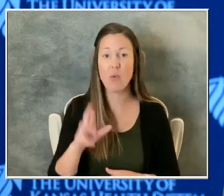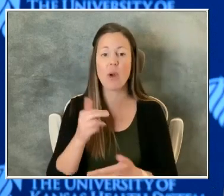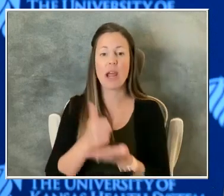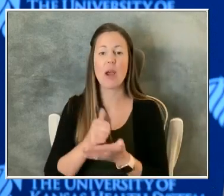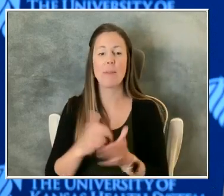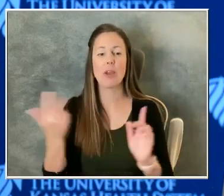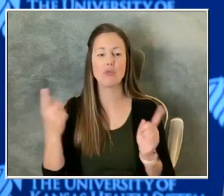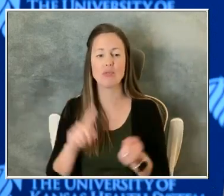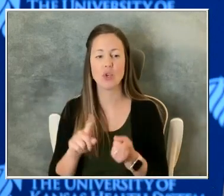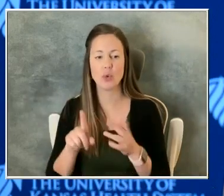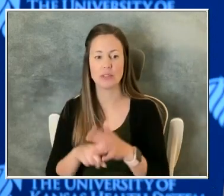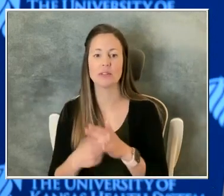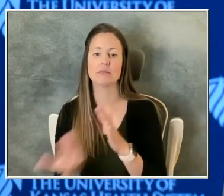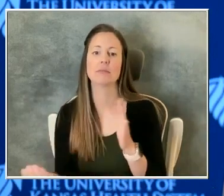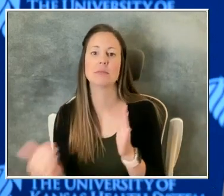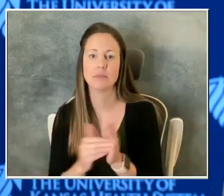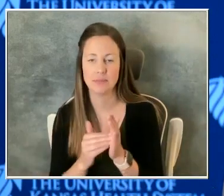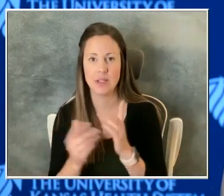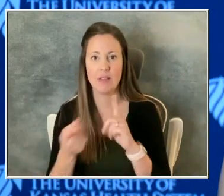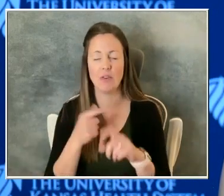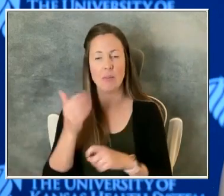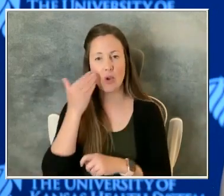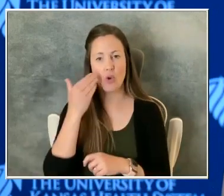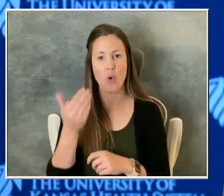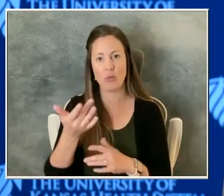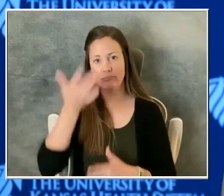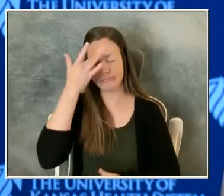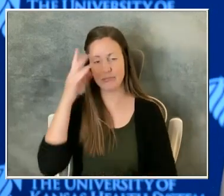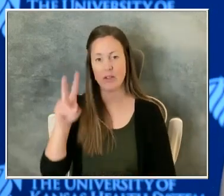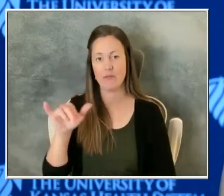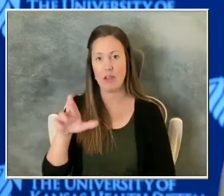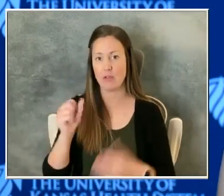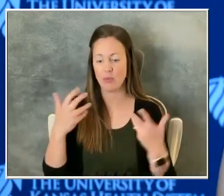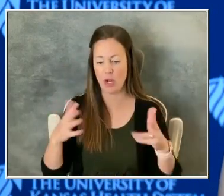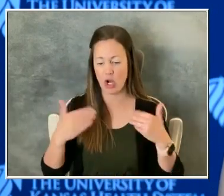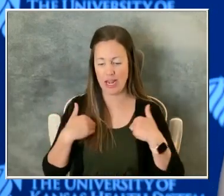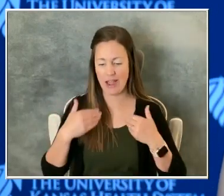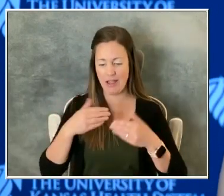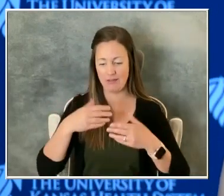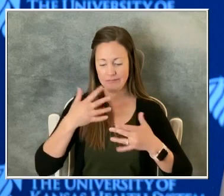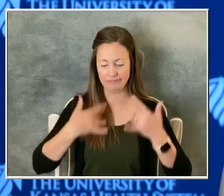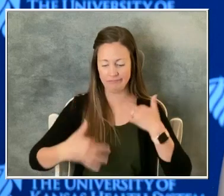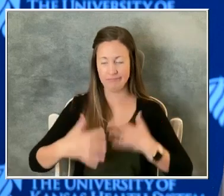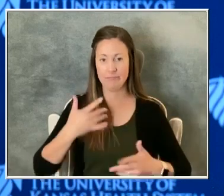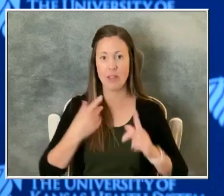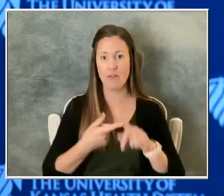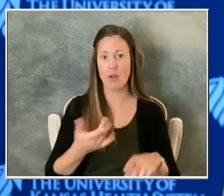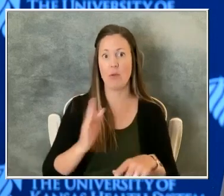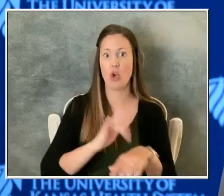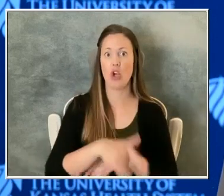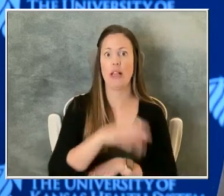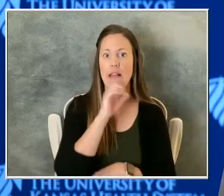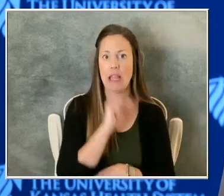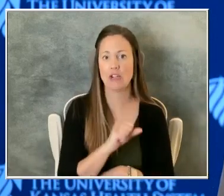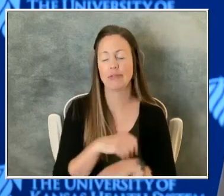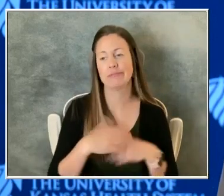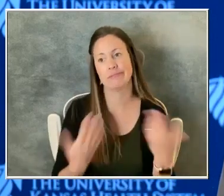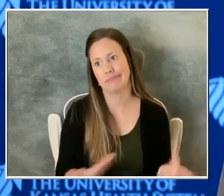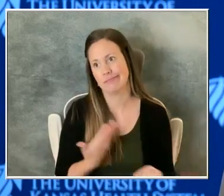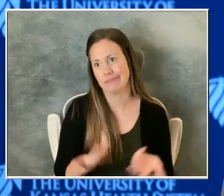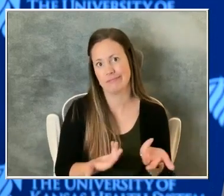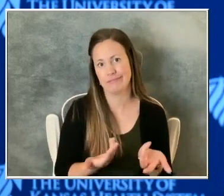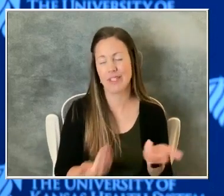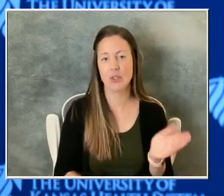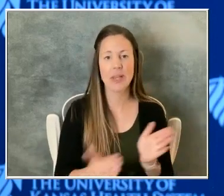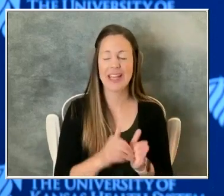known viruses that we carry in our bodies from very early ages? So again, it's not new. There has been commentary. There